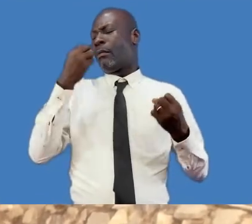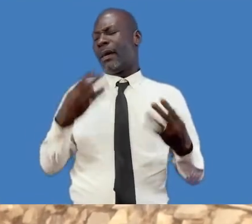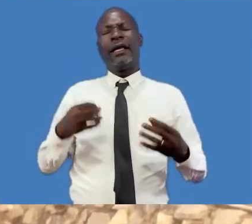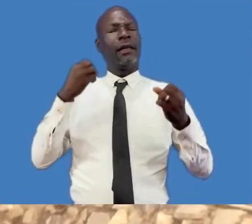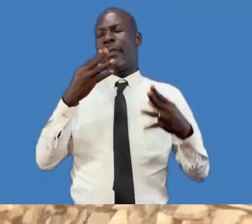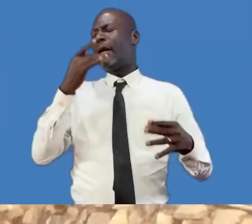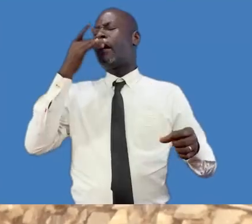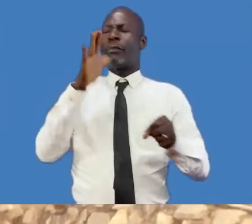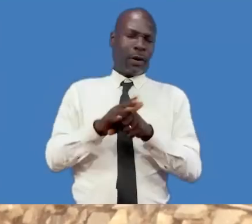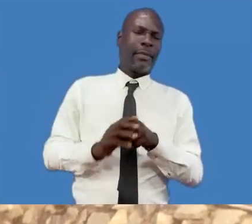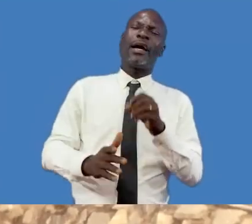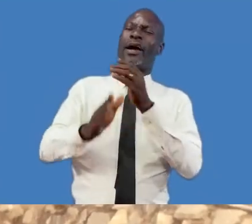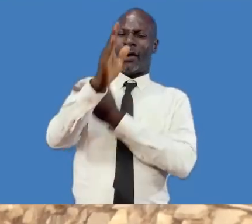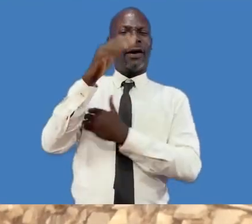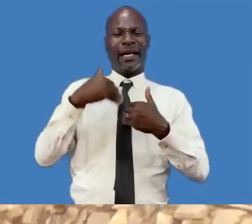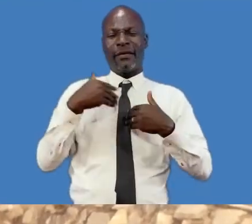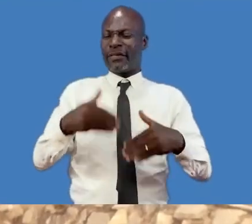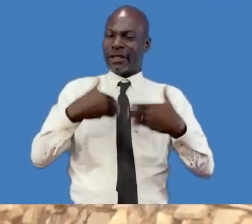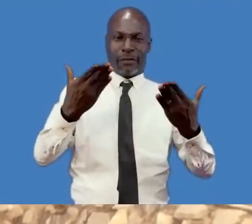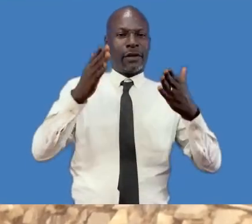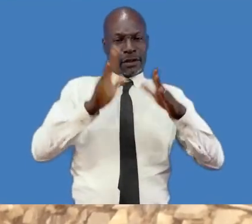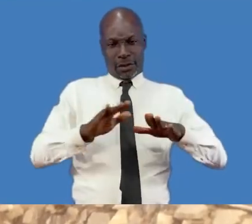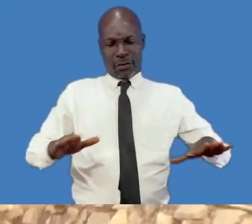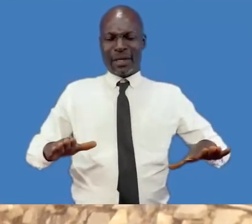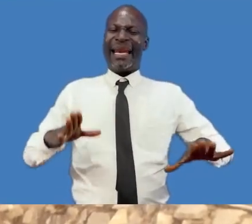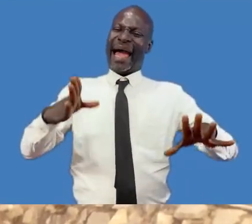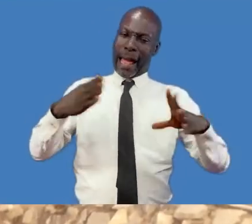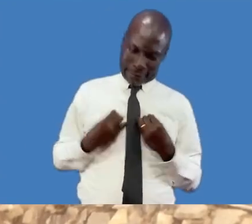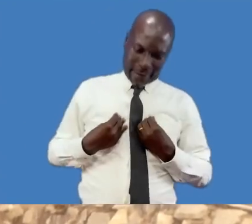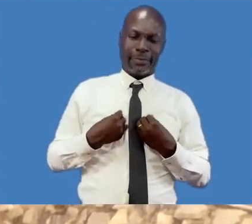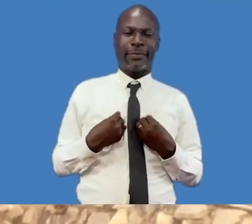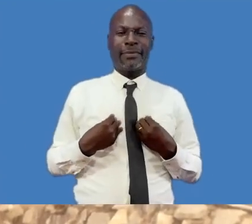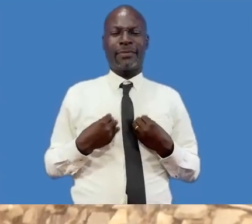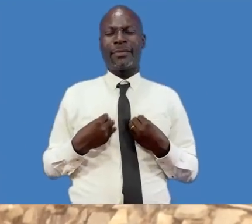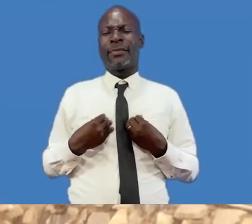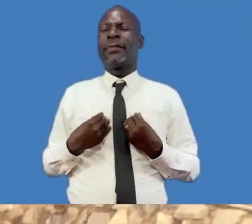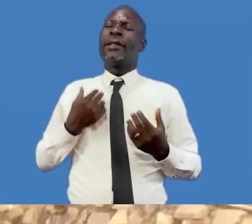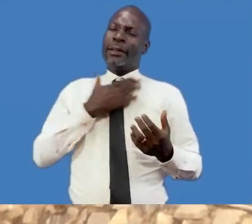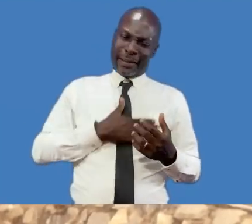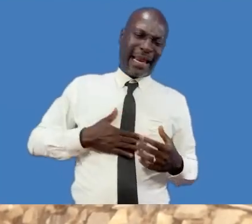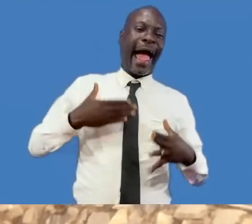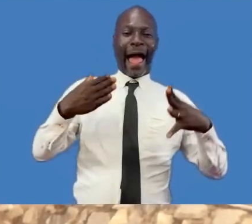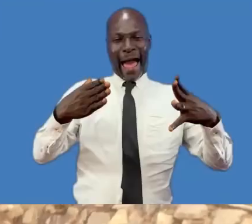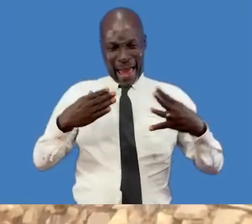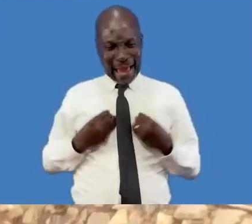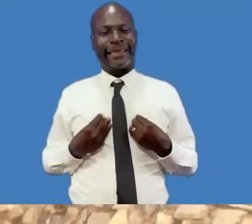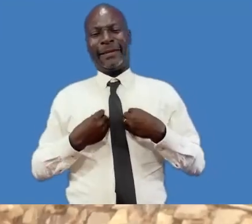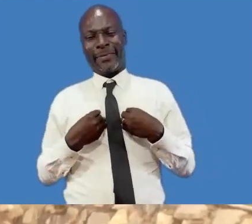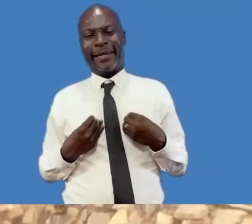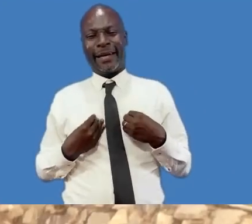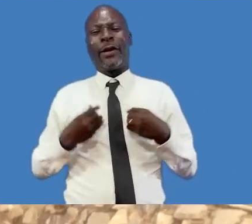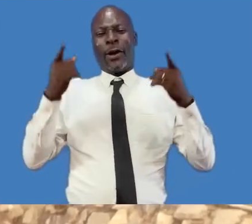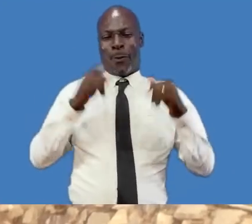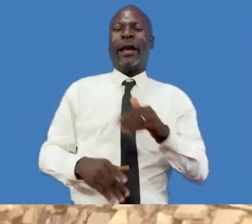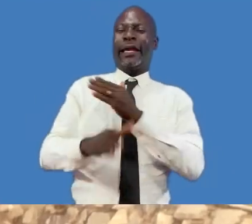cassia, Onyankopon, a dear manema, claim them. And yes, I claim them, Sadia, who was I for, and I receive them